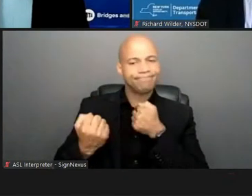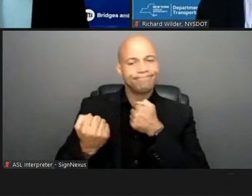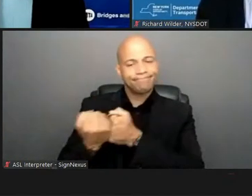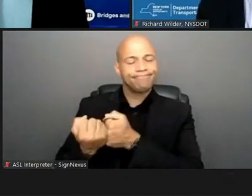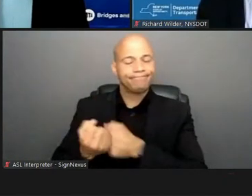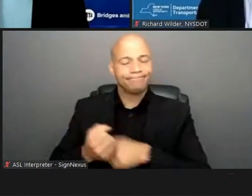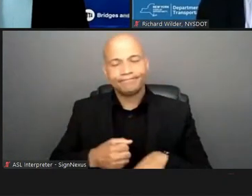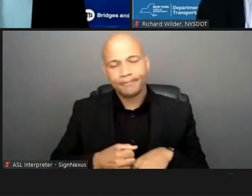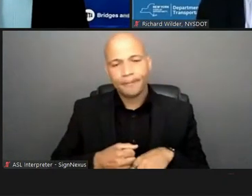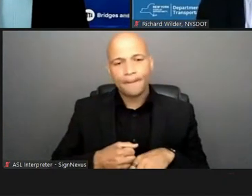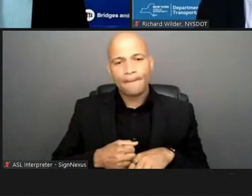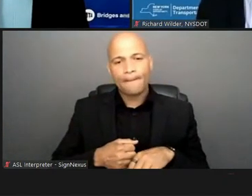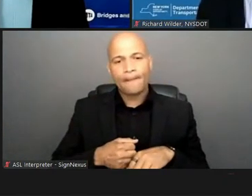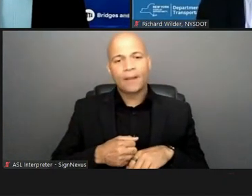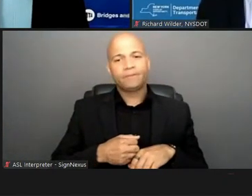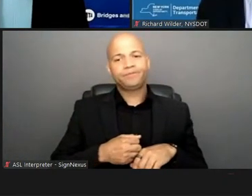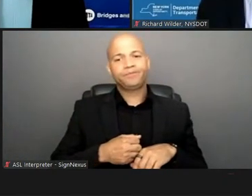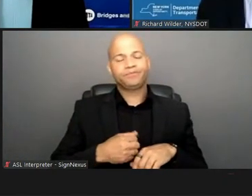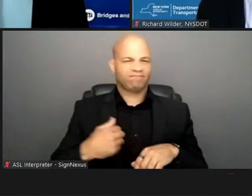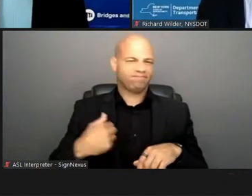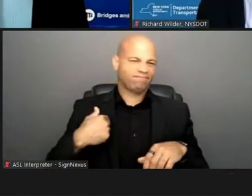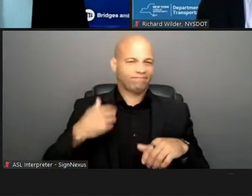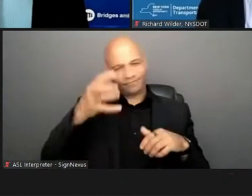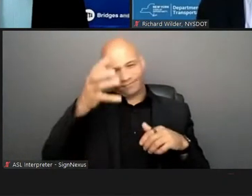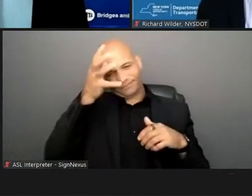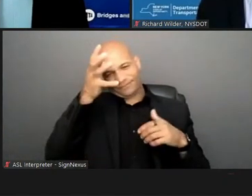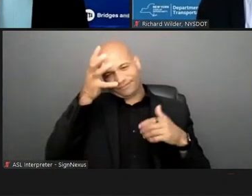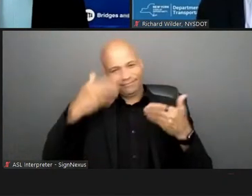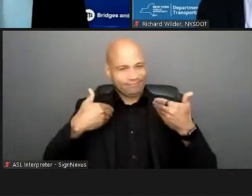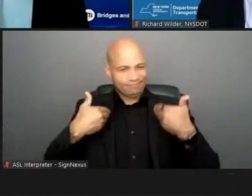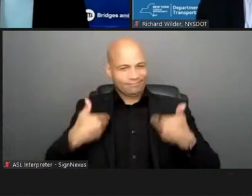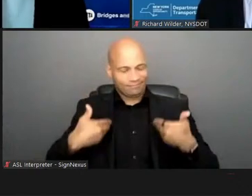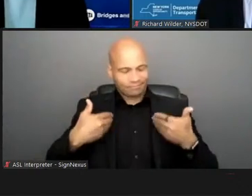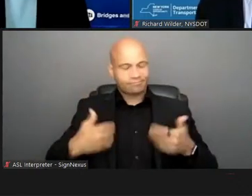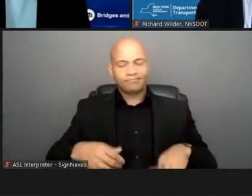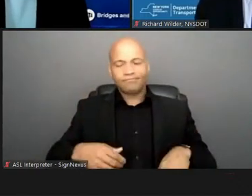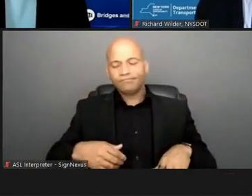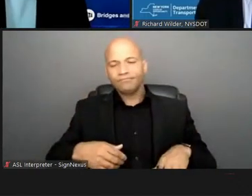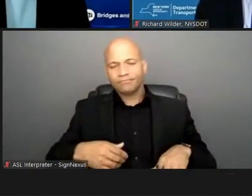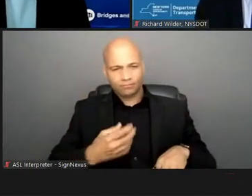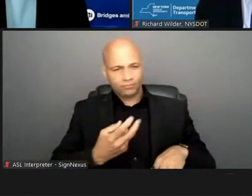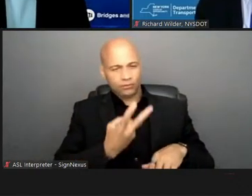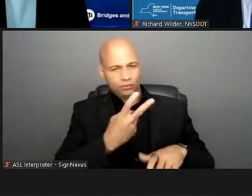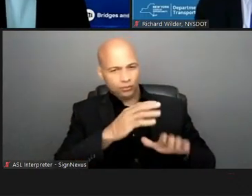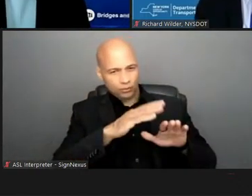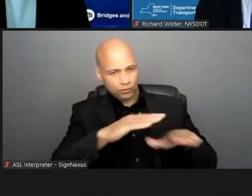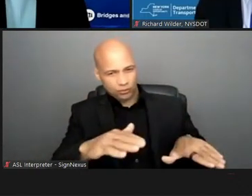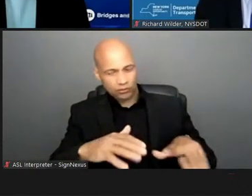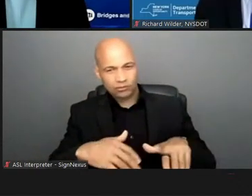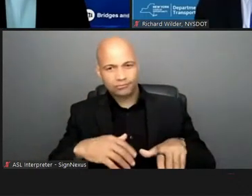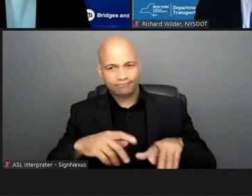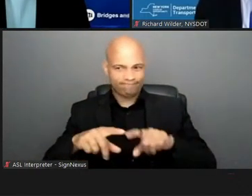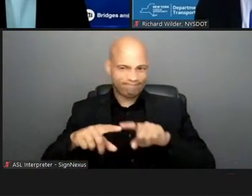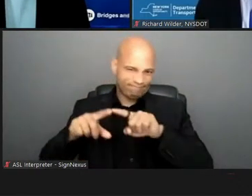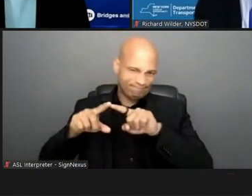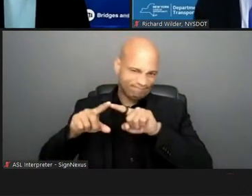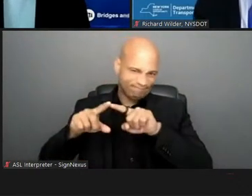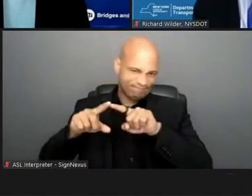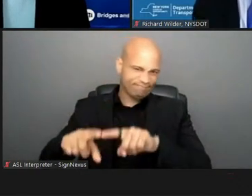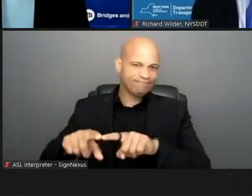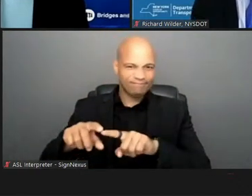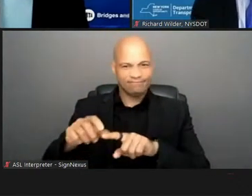and because like I am a father of two uh and I Rely heavily on the transportation